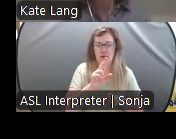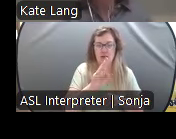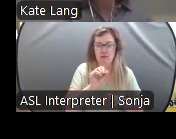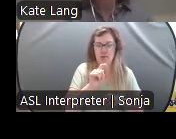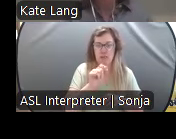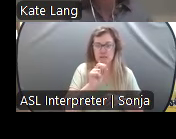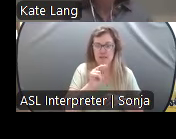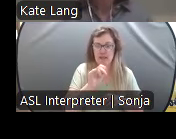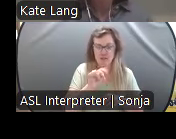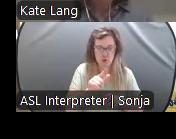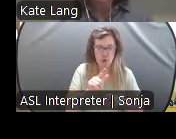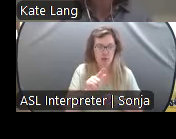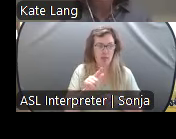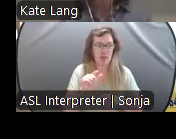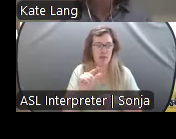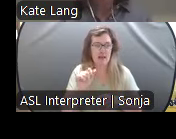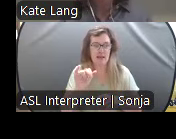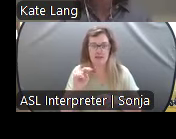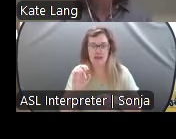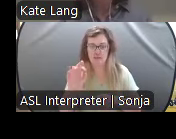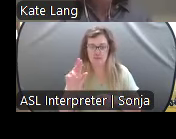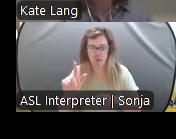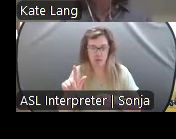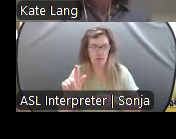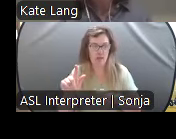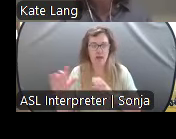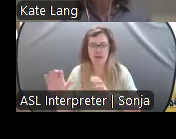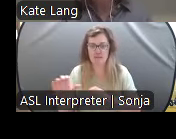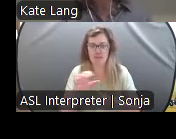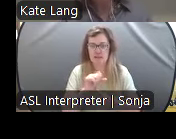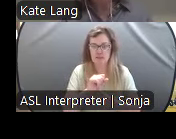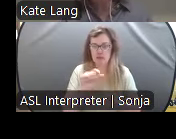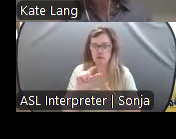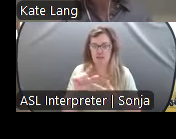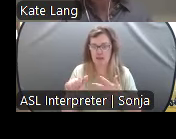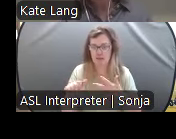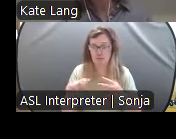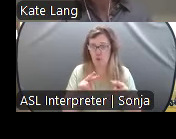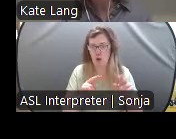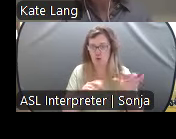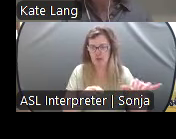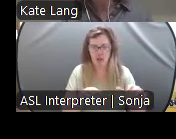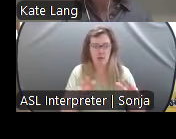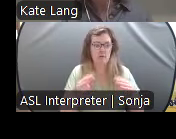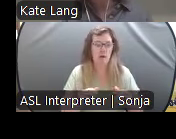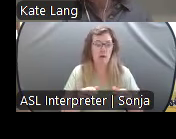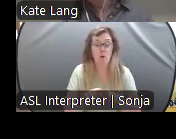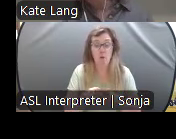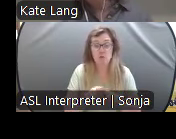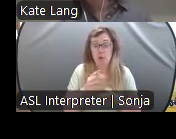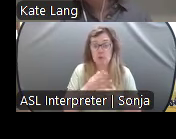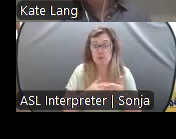losing their eligibility for benefits because of work. And also with SSDI, there are